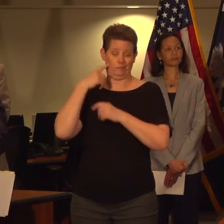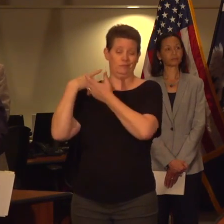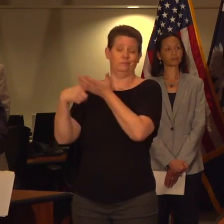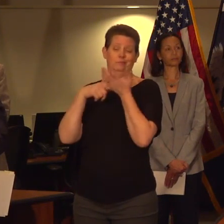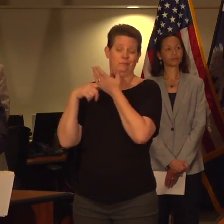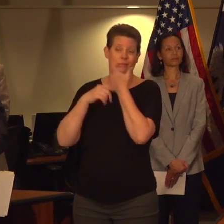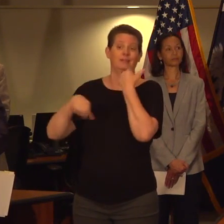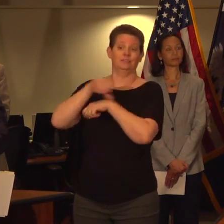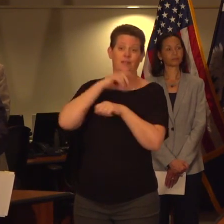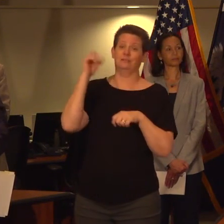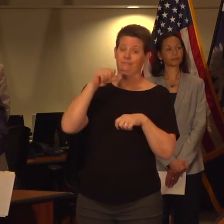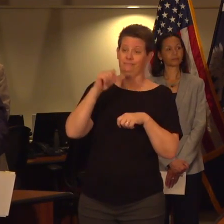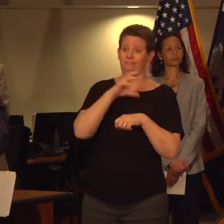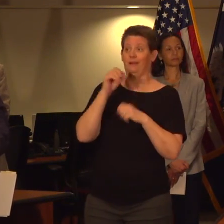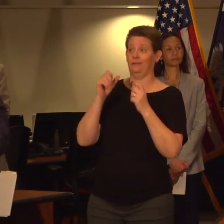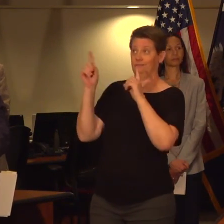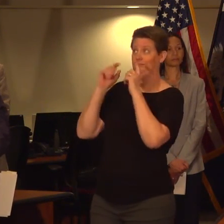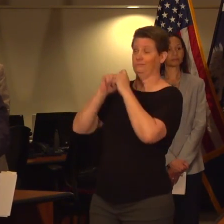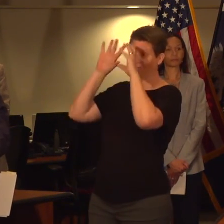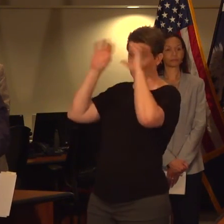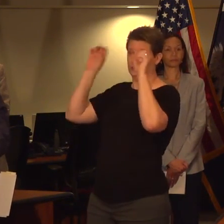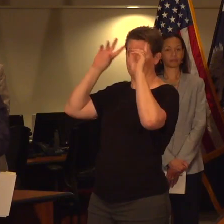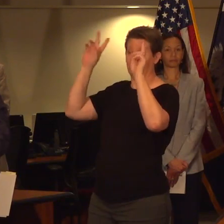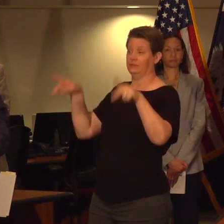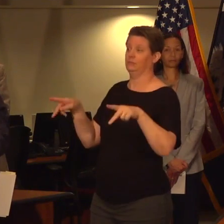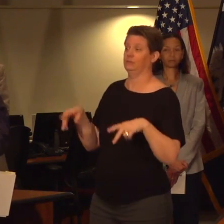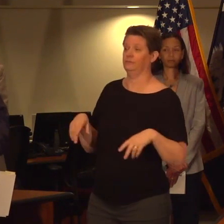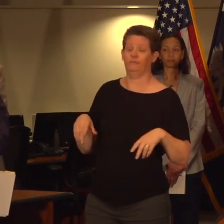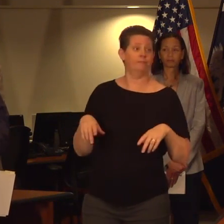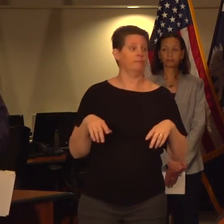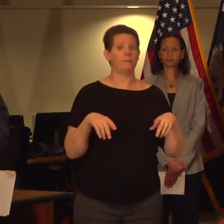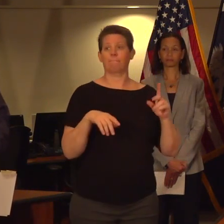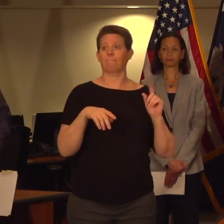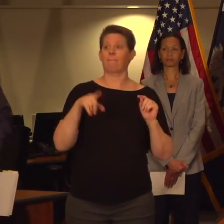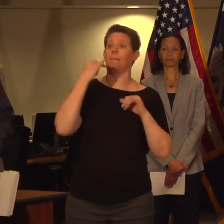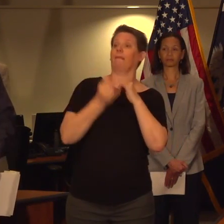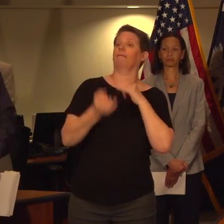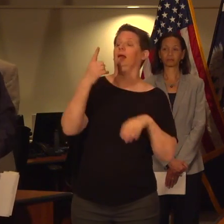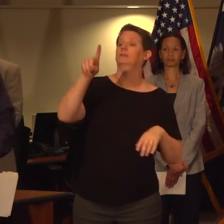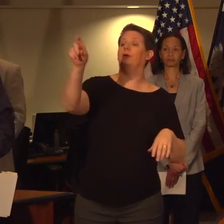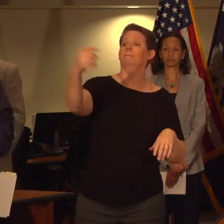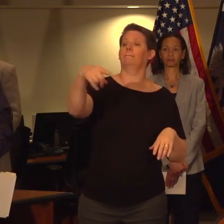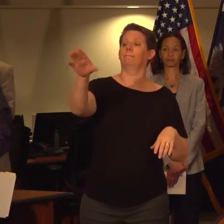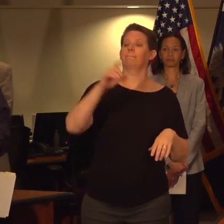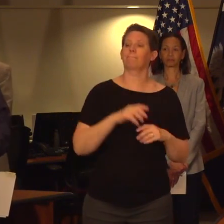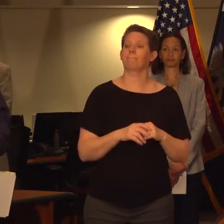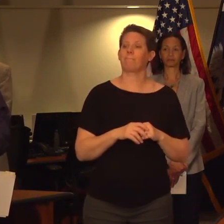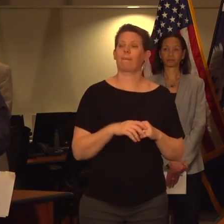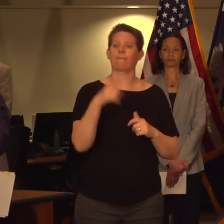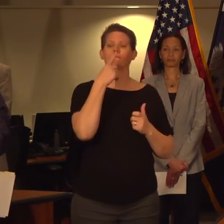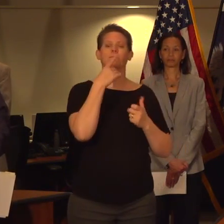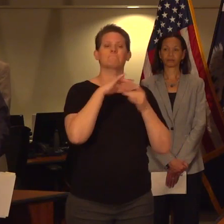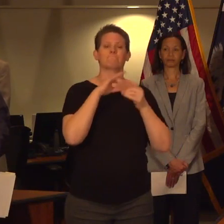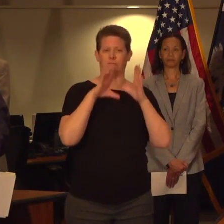other, and as well as with the president and the vice president. Yes, sir. In the back. This is the last one. Yes, sir. You mentioned Accelerate